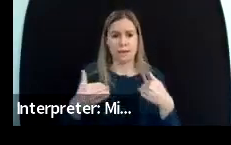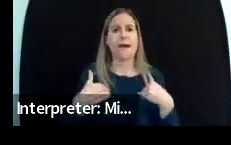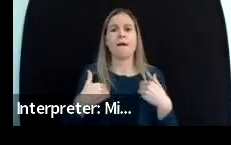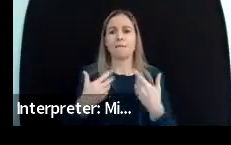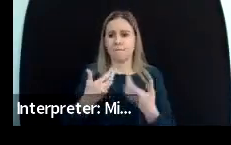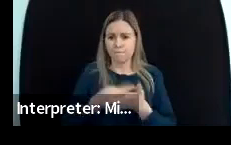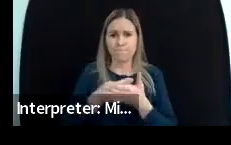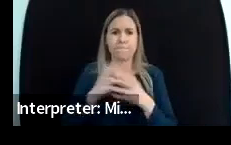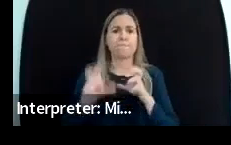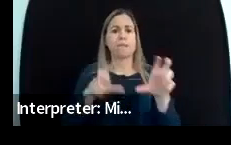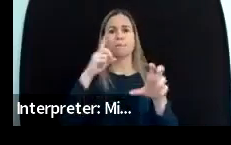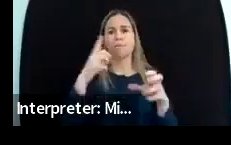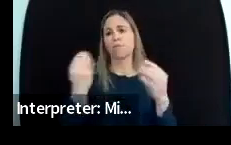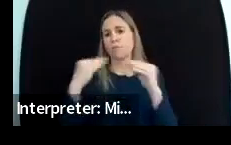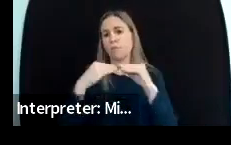healthier Kentucky.